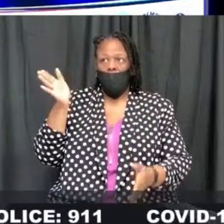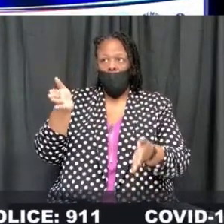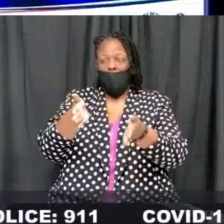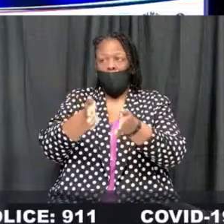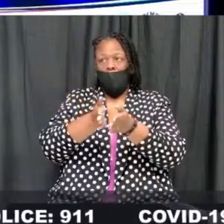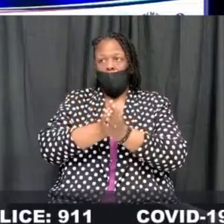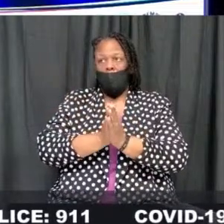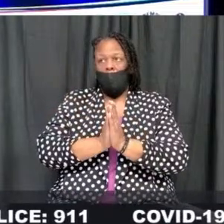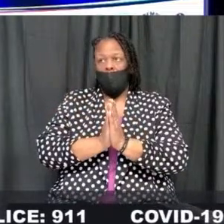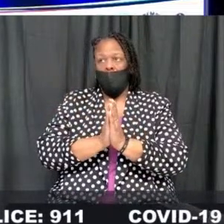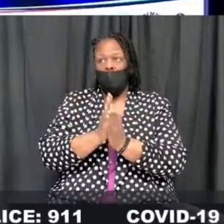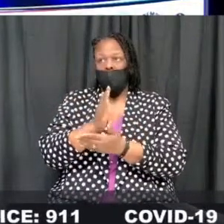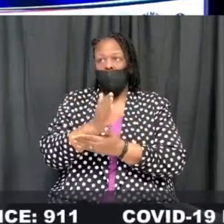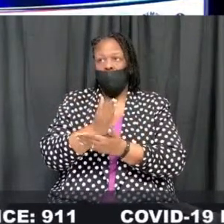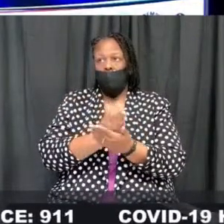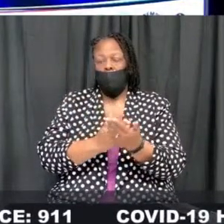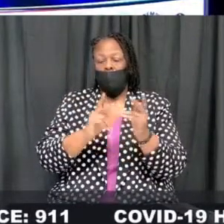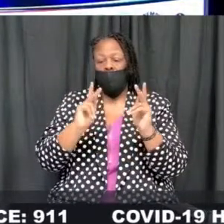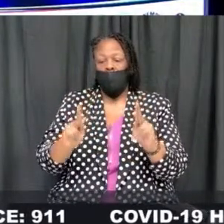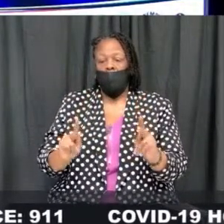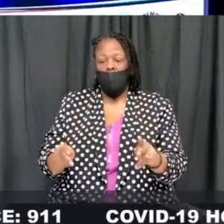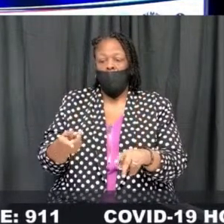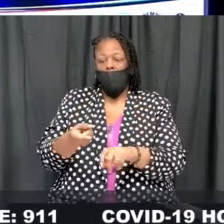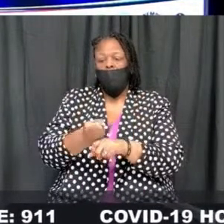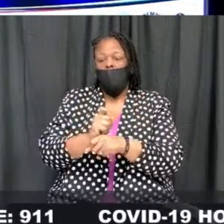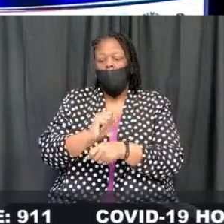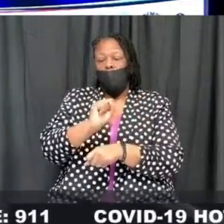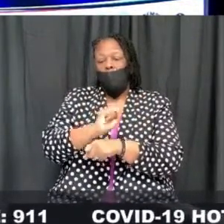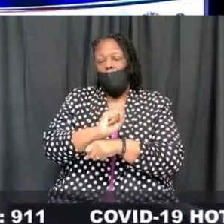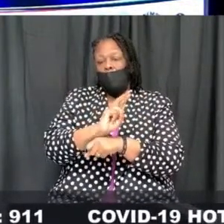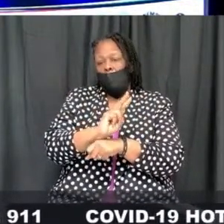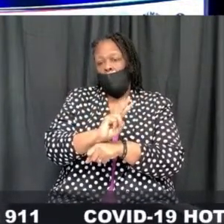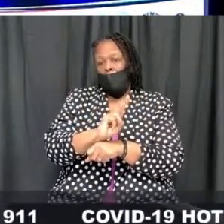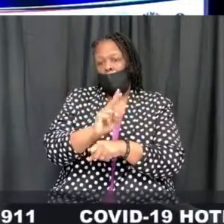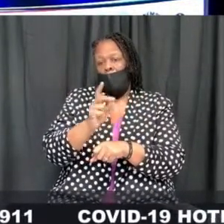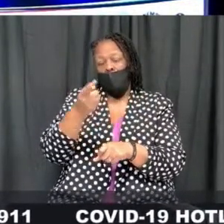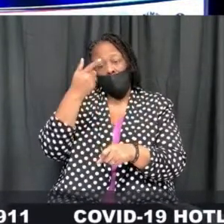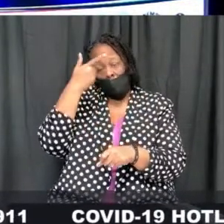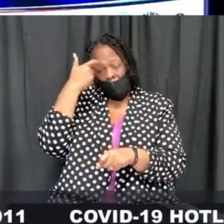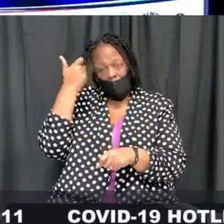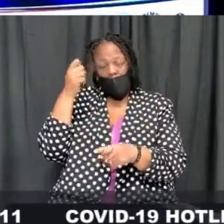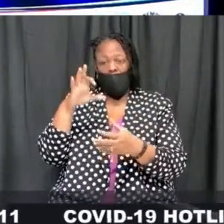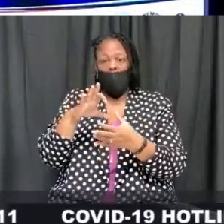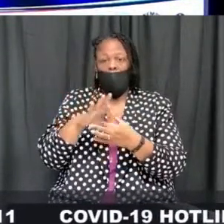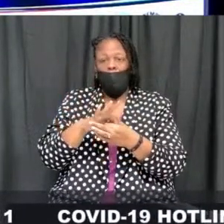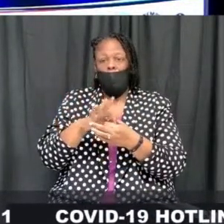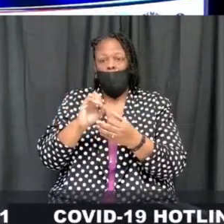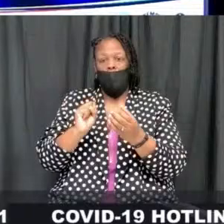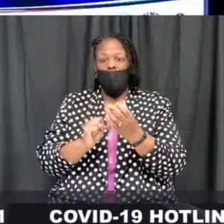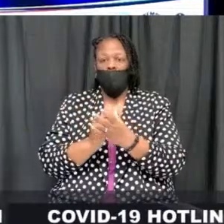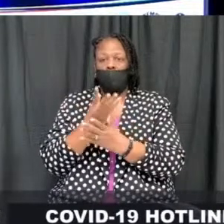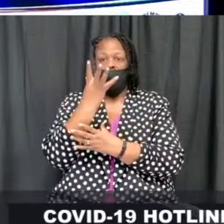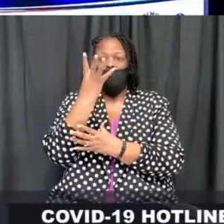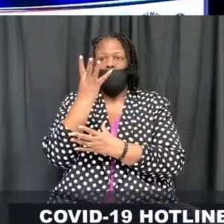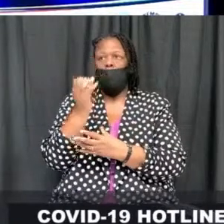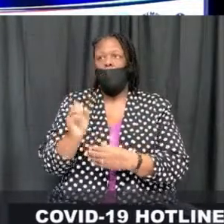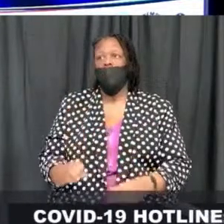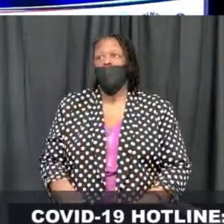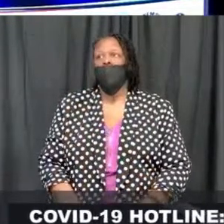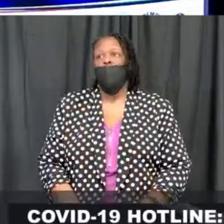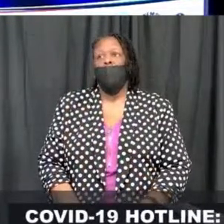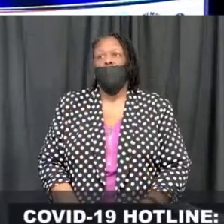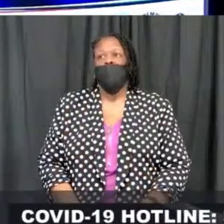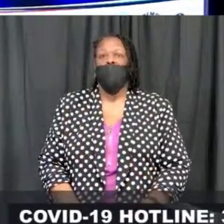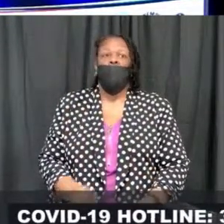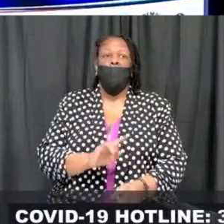of Vincentians or people from St. Vincent and the Grenadines. When can we expect to see